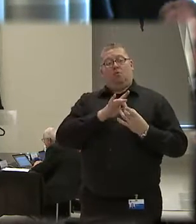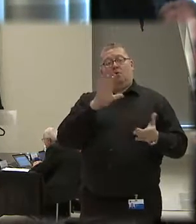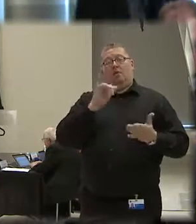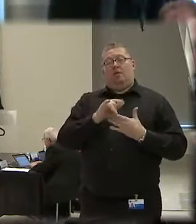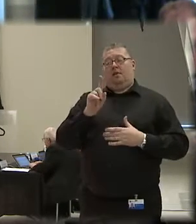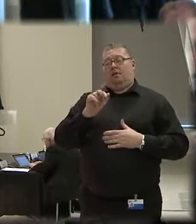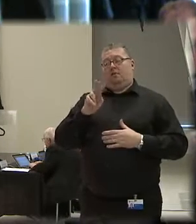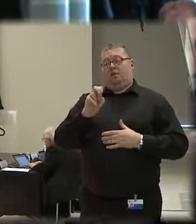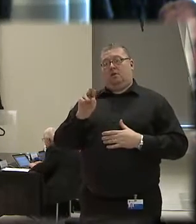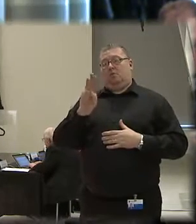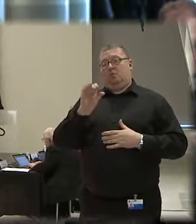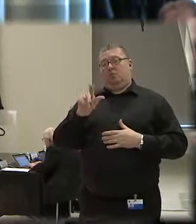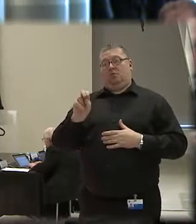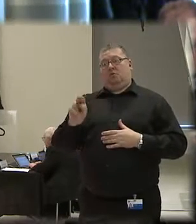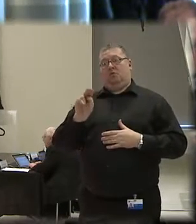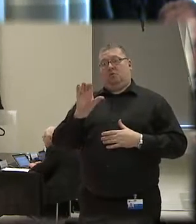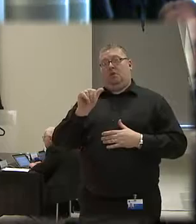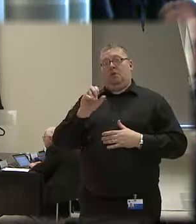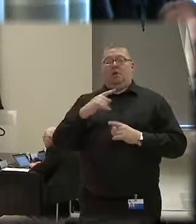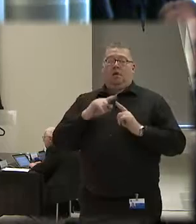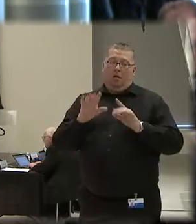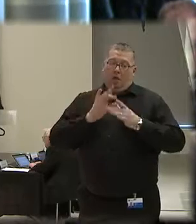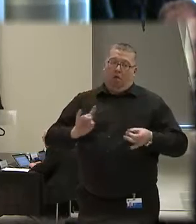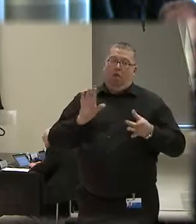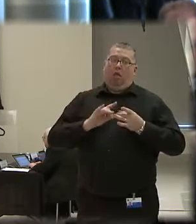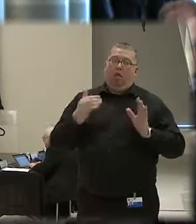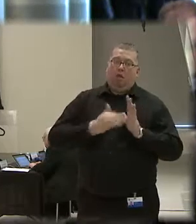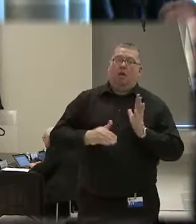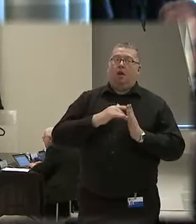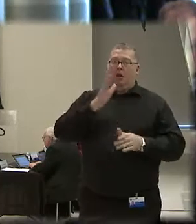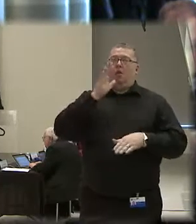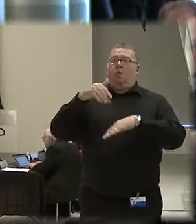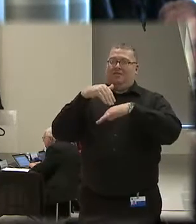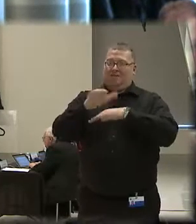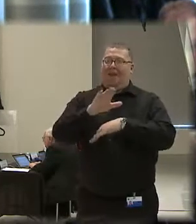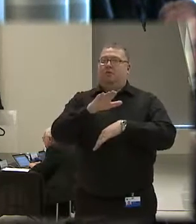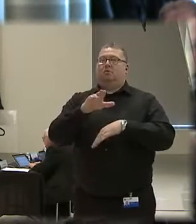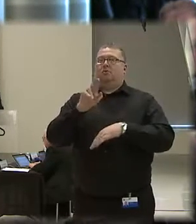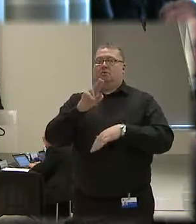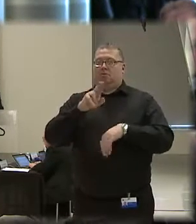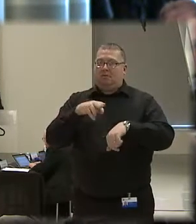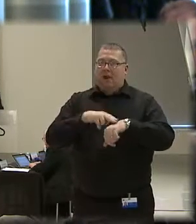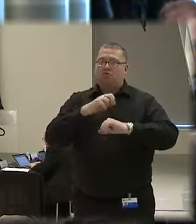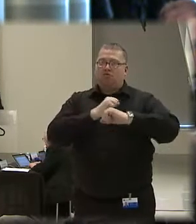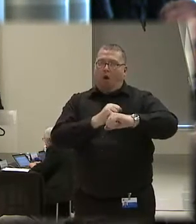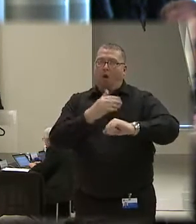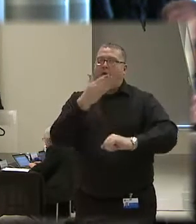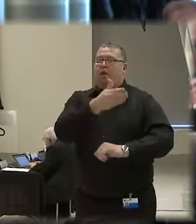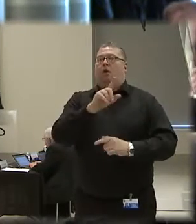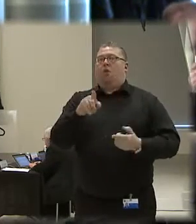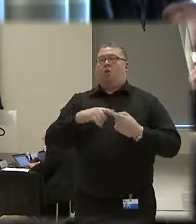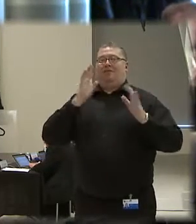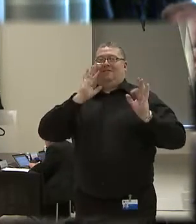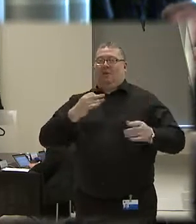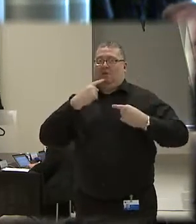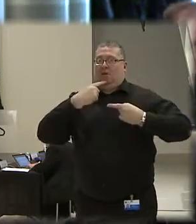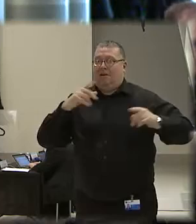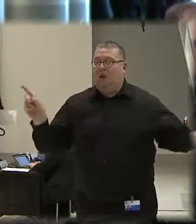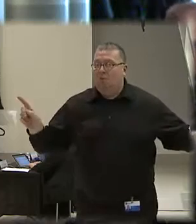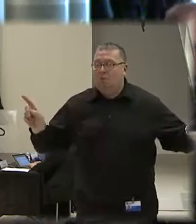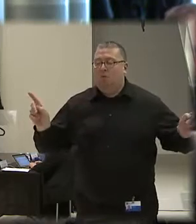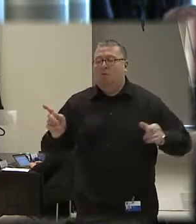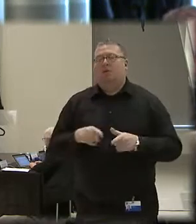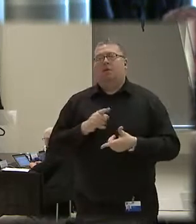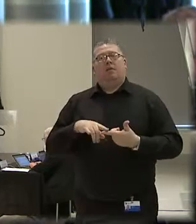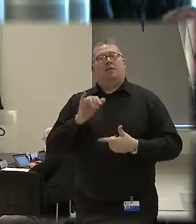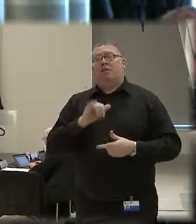case kept perpetually stating that he would deploy National Guard once the decision was announced. And